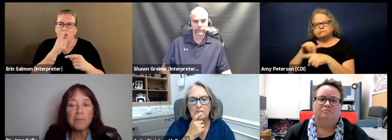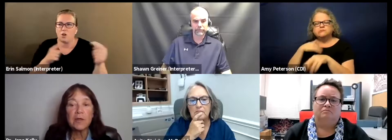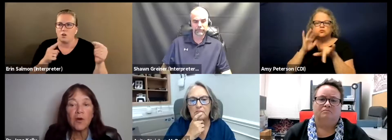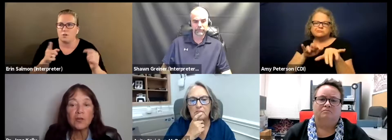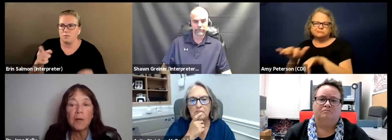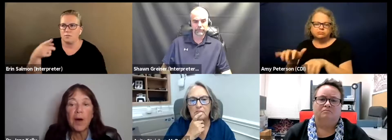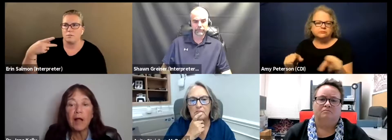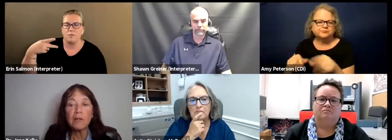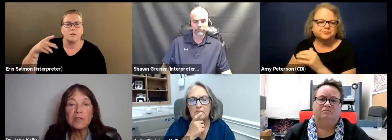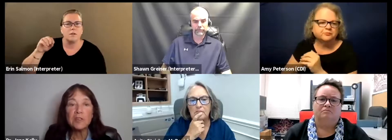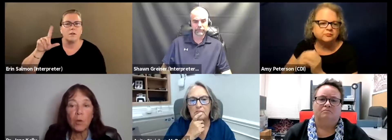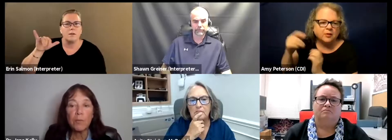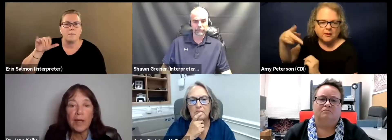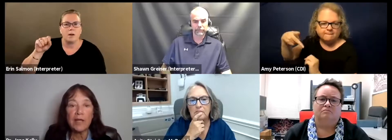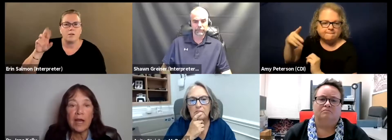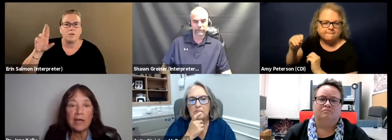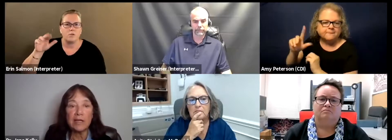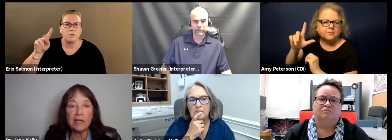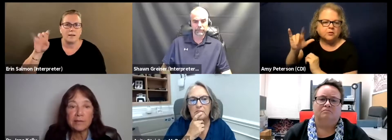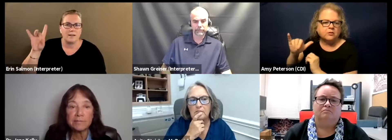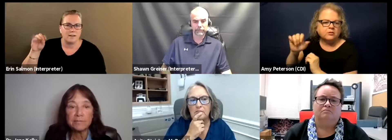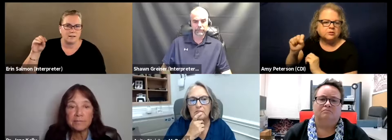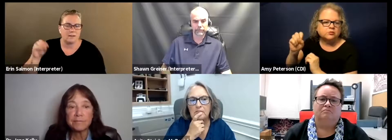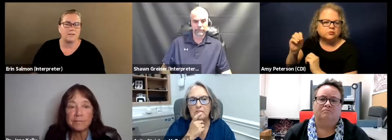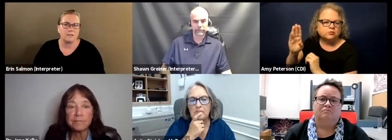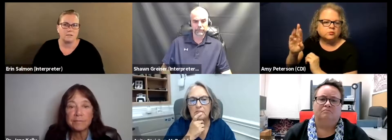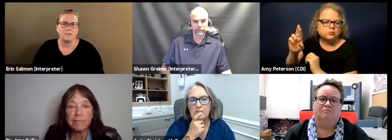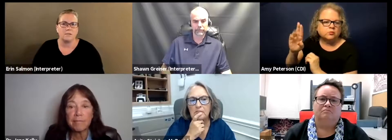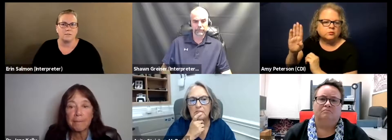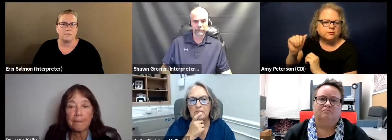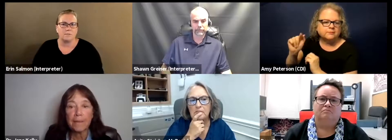It's something called polysorbate 80.